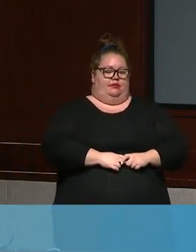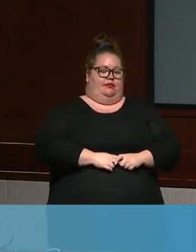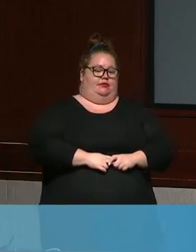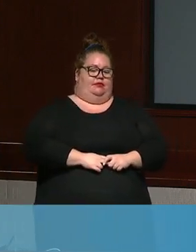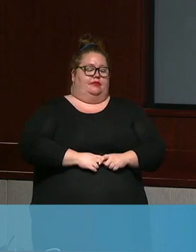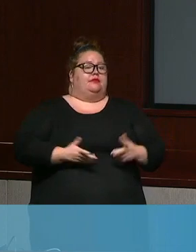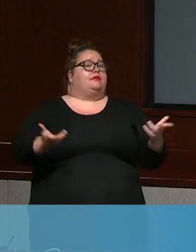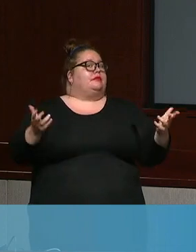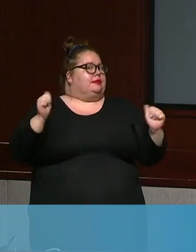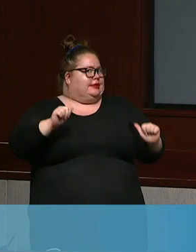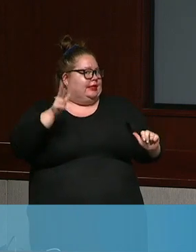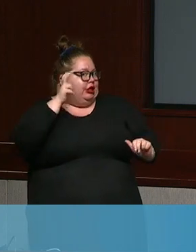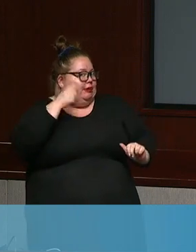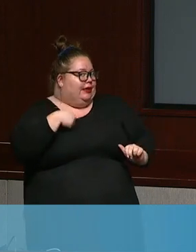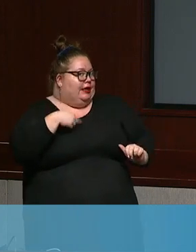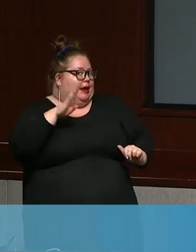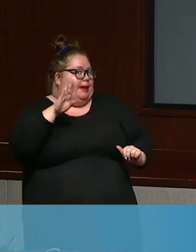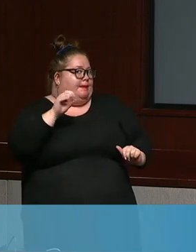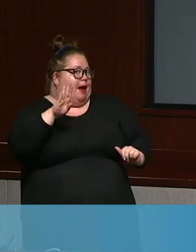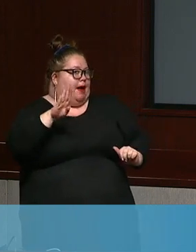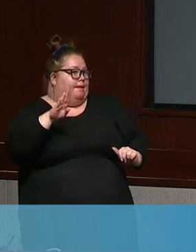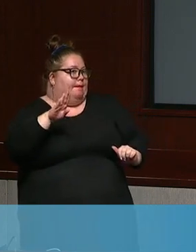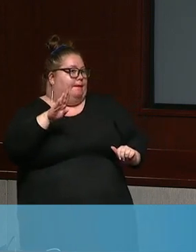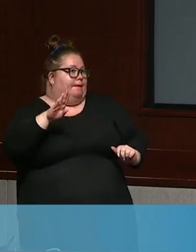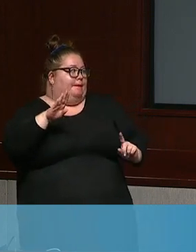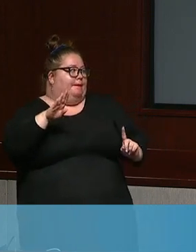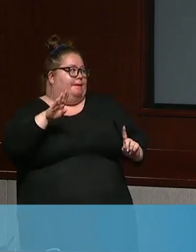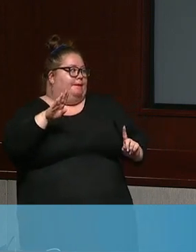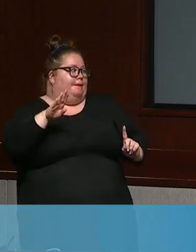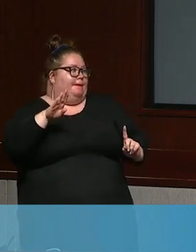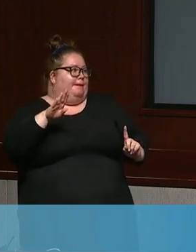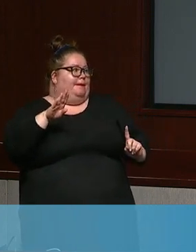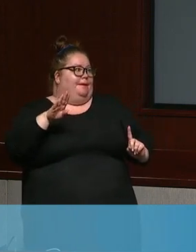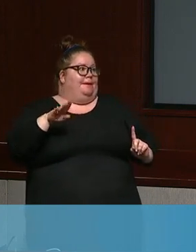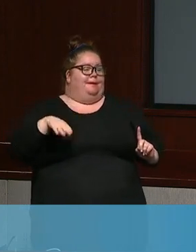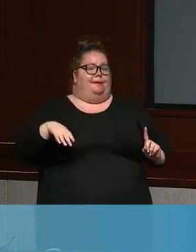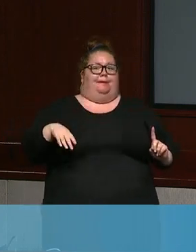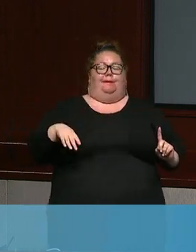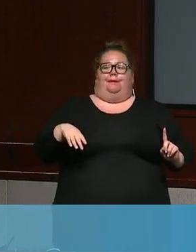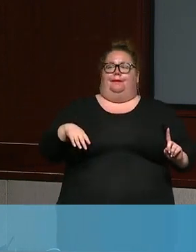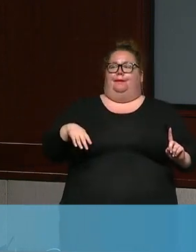Can you hear me, Megan? It's Bob. If there's Yep, go ahead, Bob.